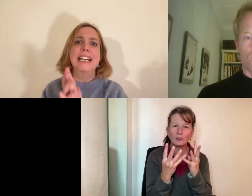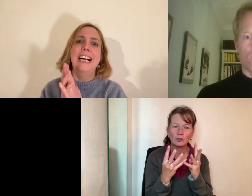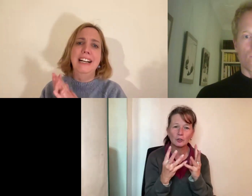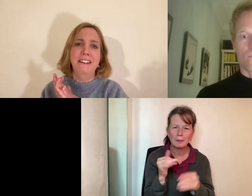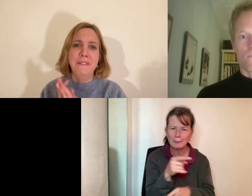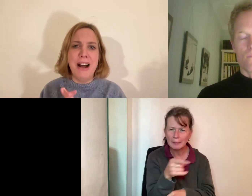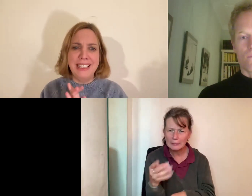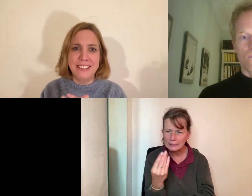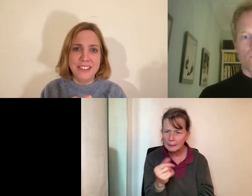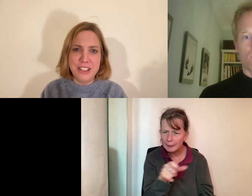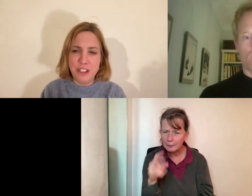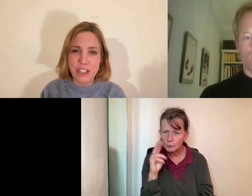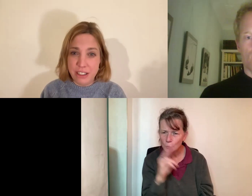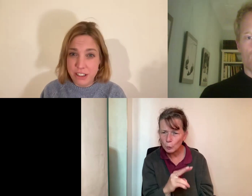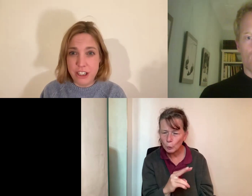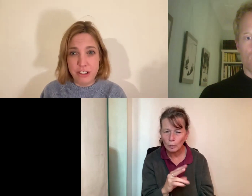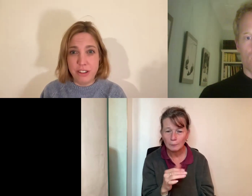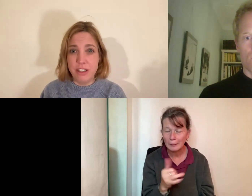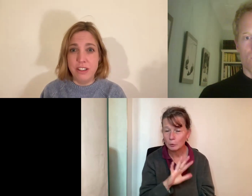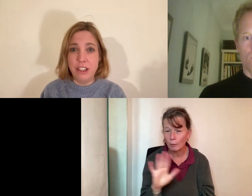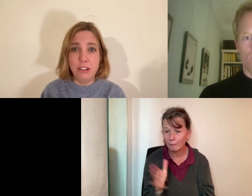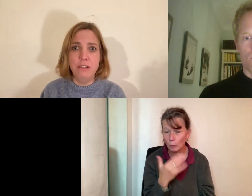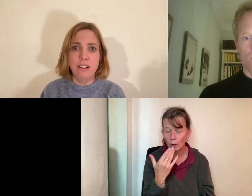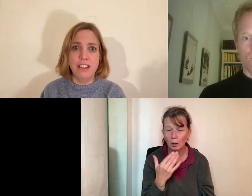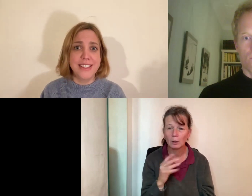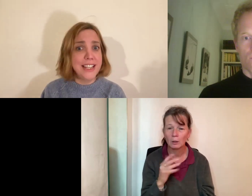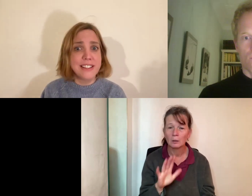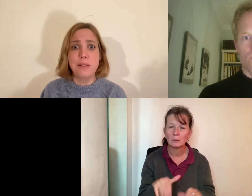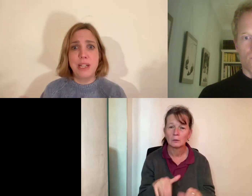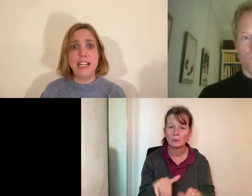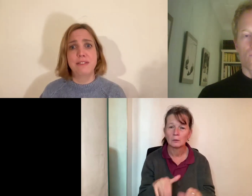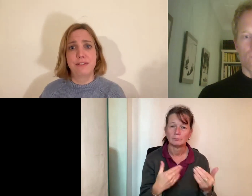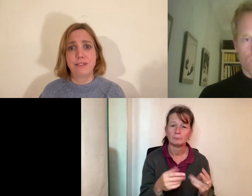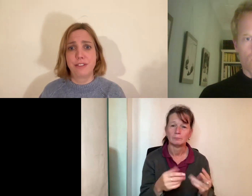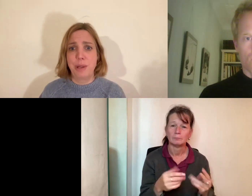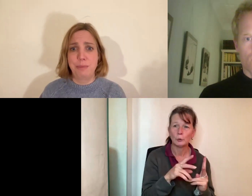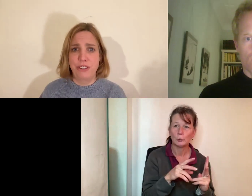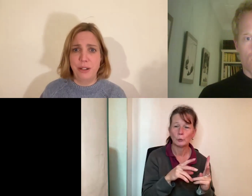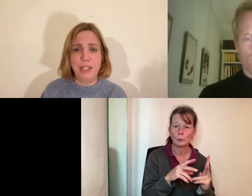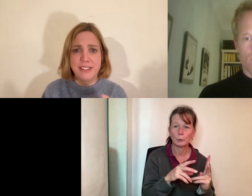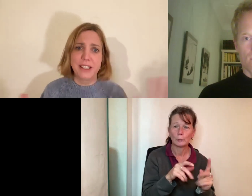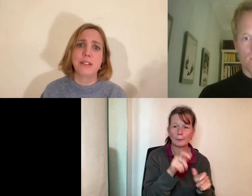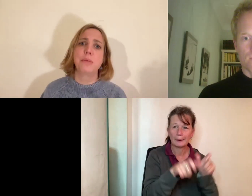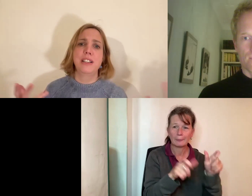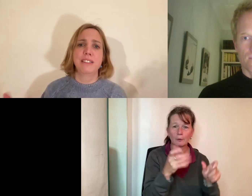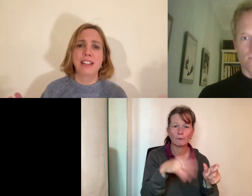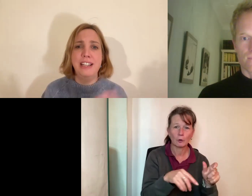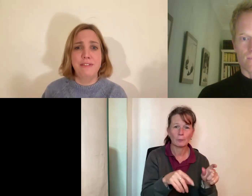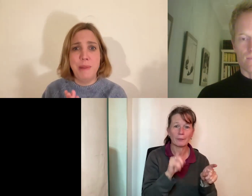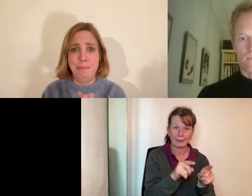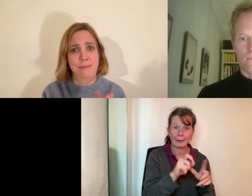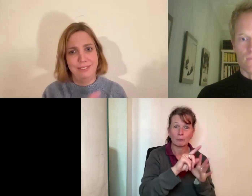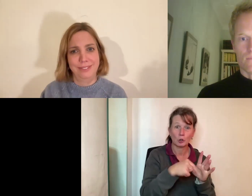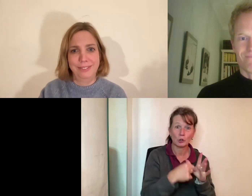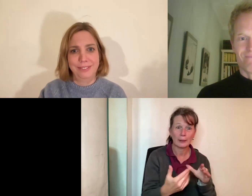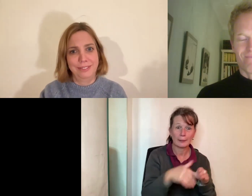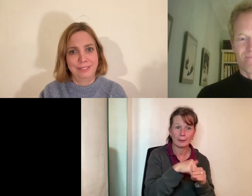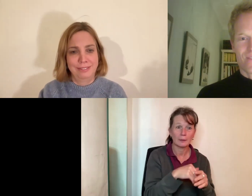everybody, and to introduce the two singers that we have from that project with us so that we can hear from